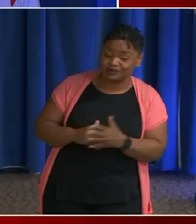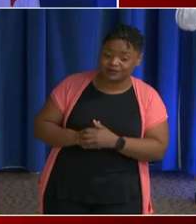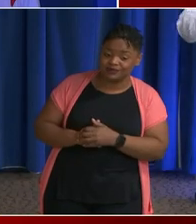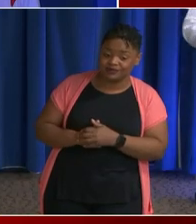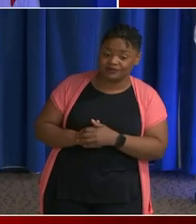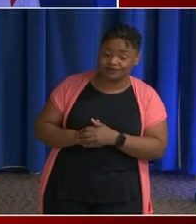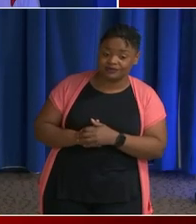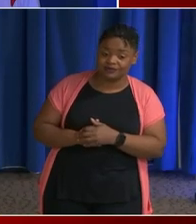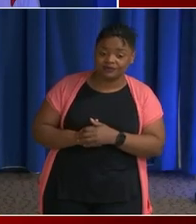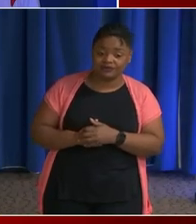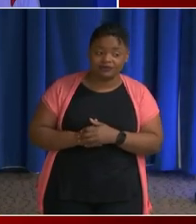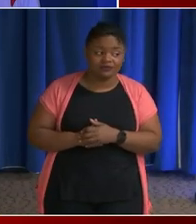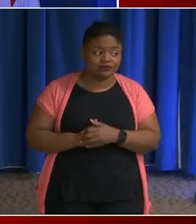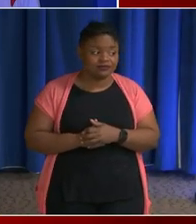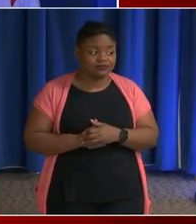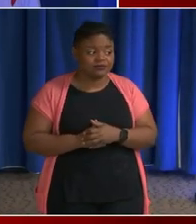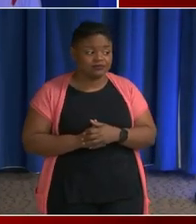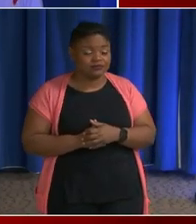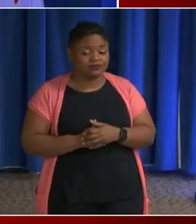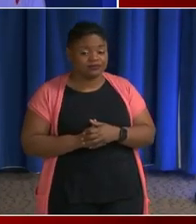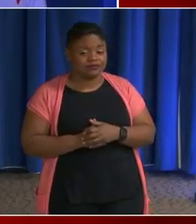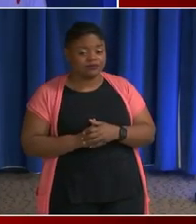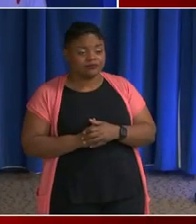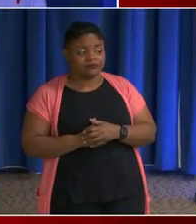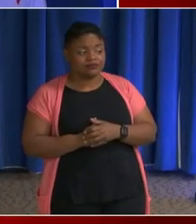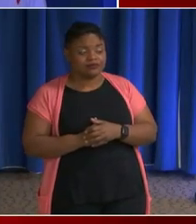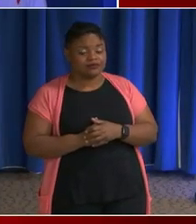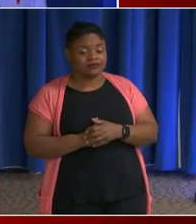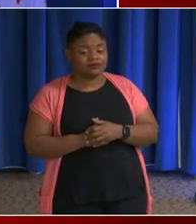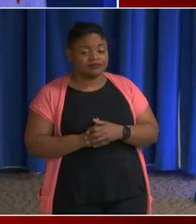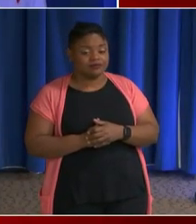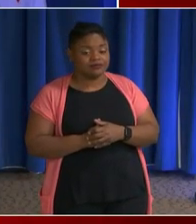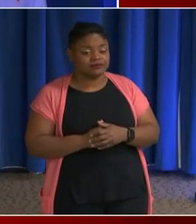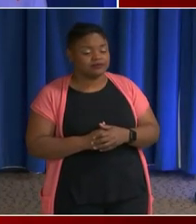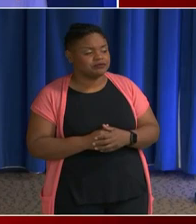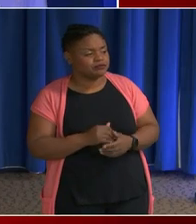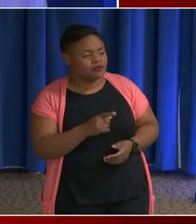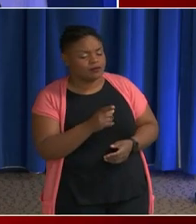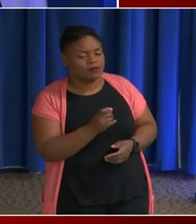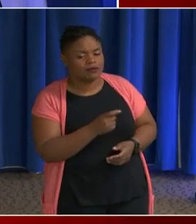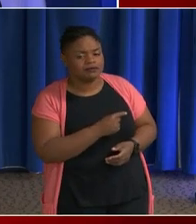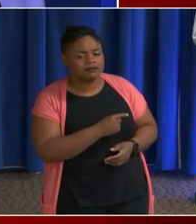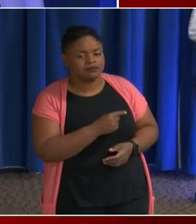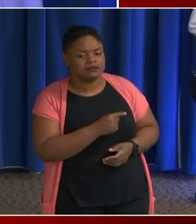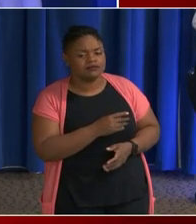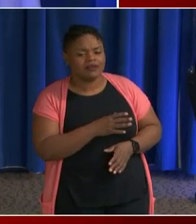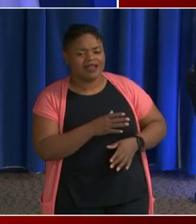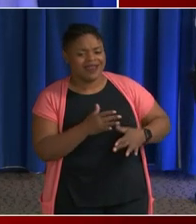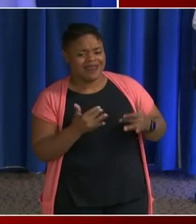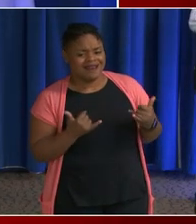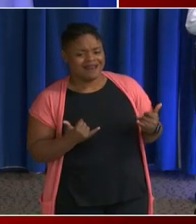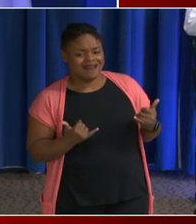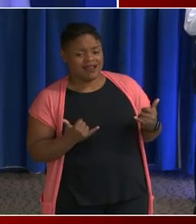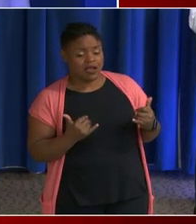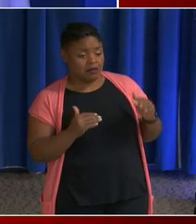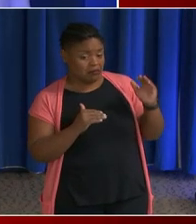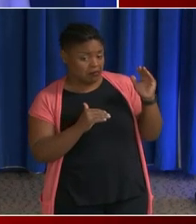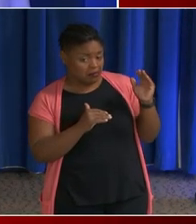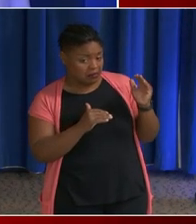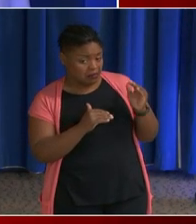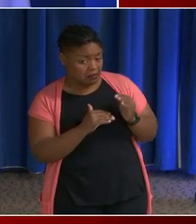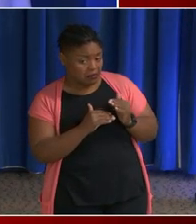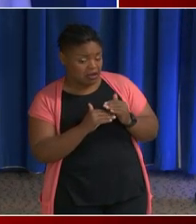To what do you or Chief Newsham attribute the fall in violence and arrests? Was